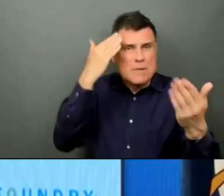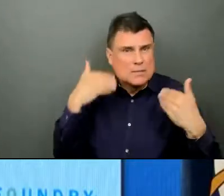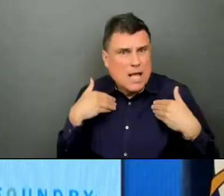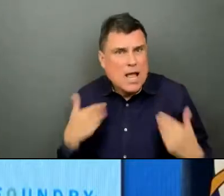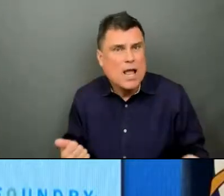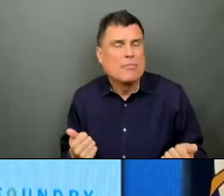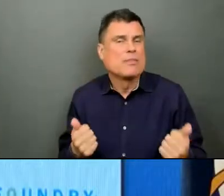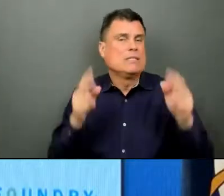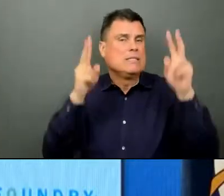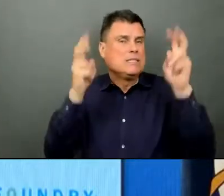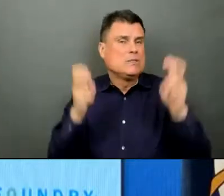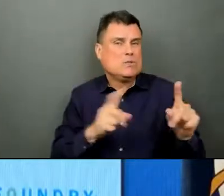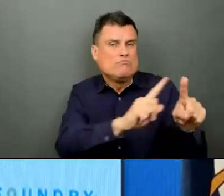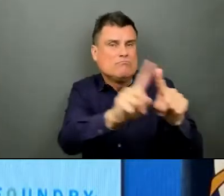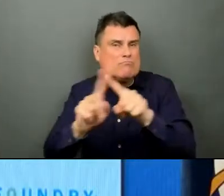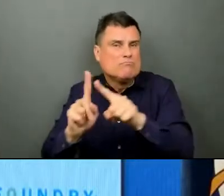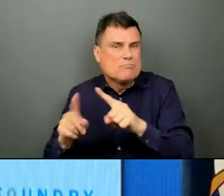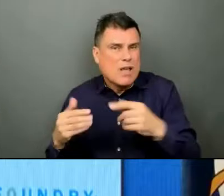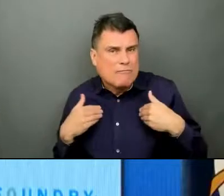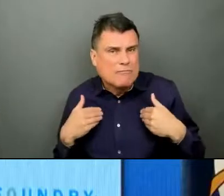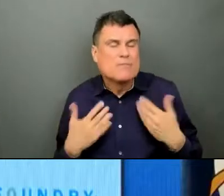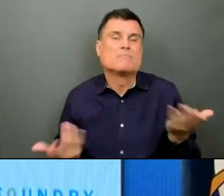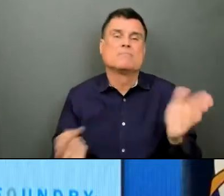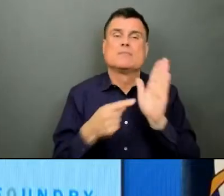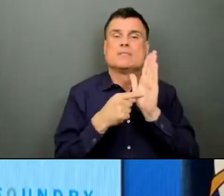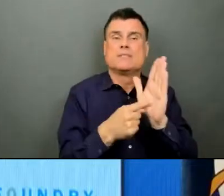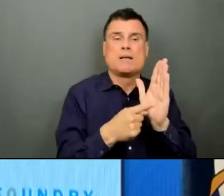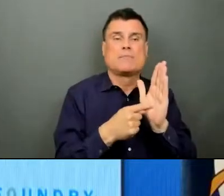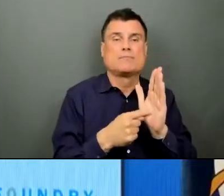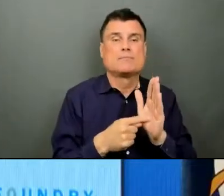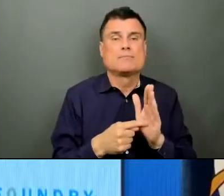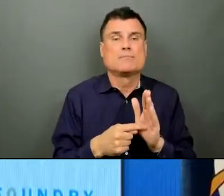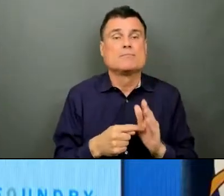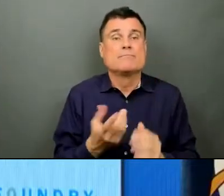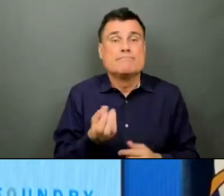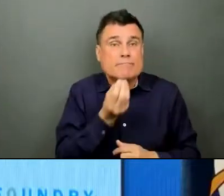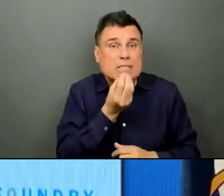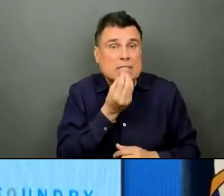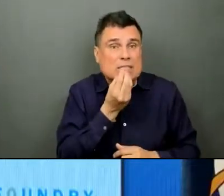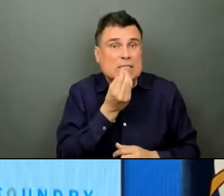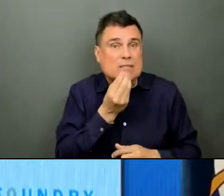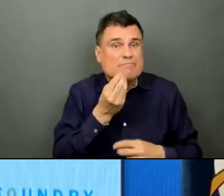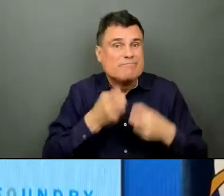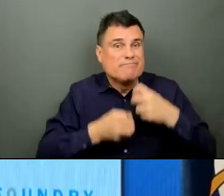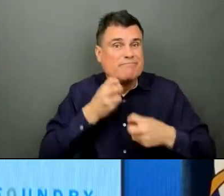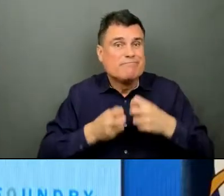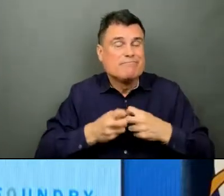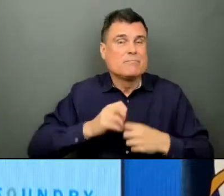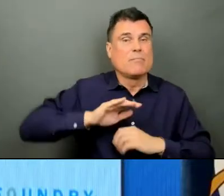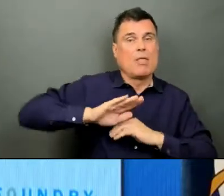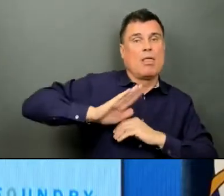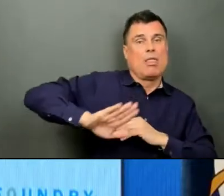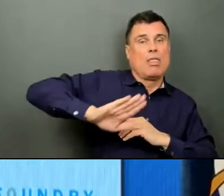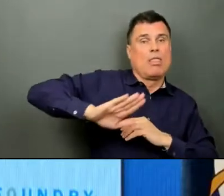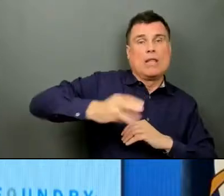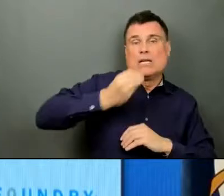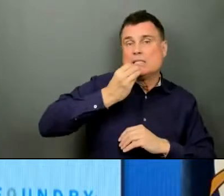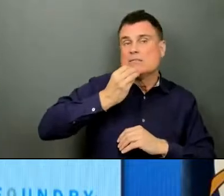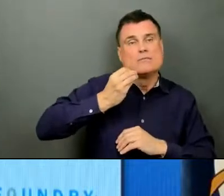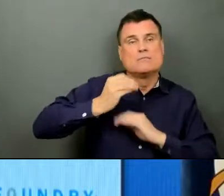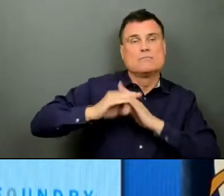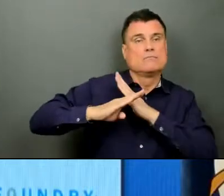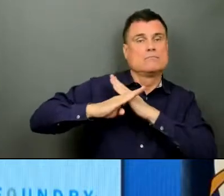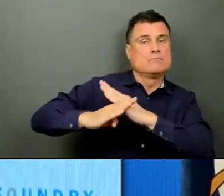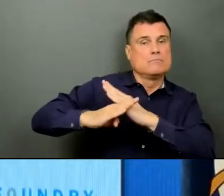investments in eating disorders through our budget, $500 million budget altogether that was announced 2 weeks ago.